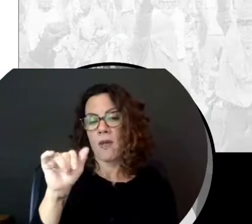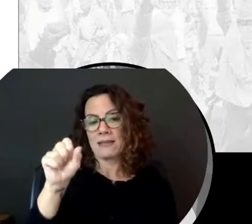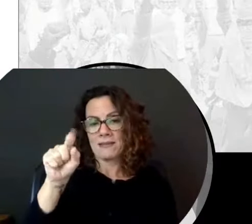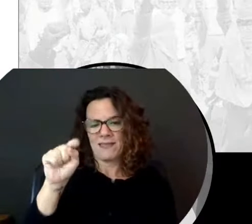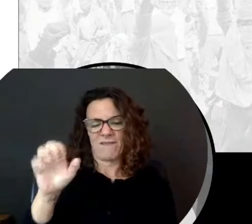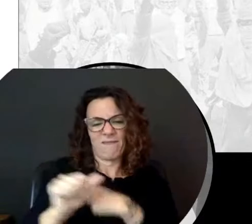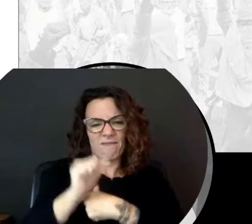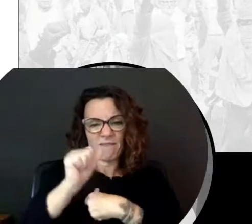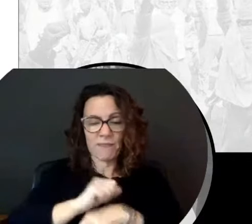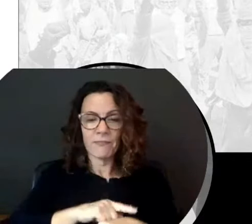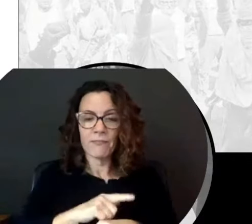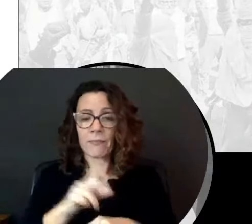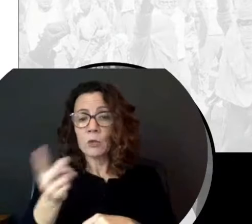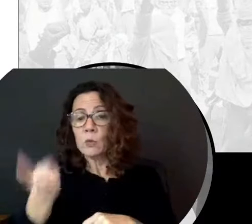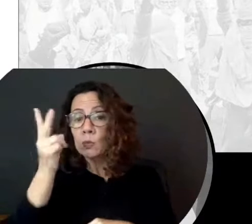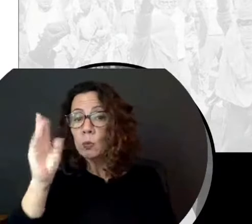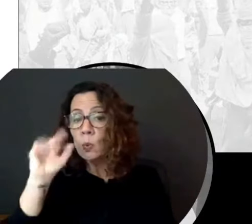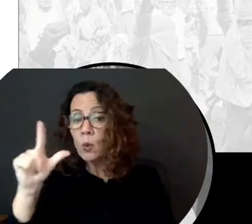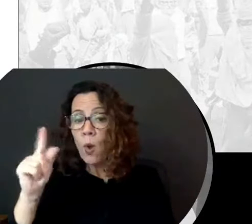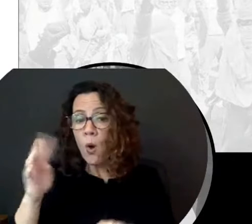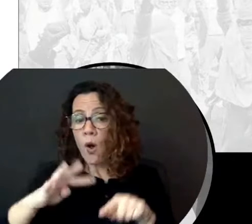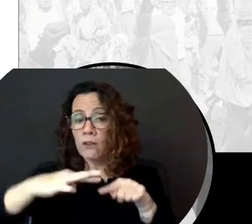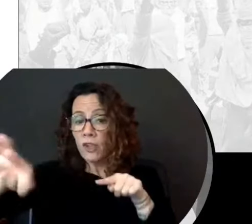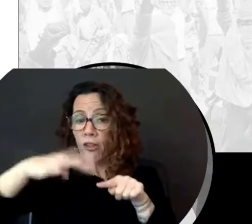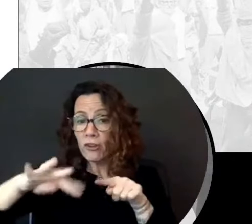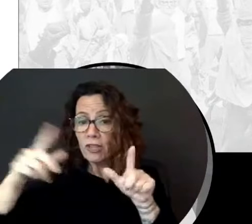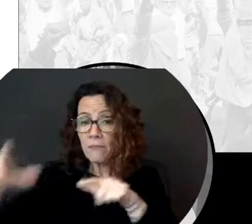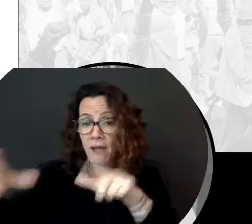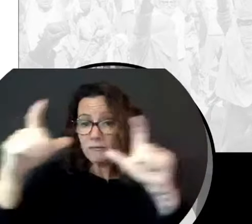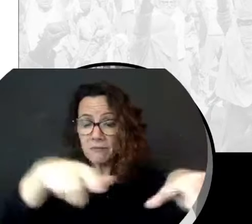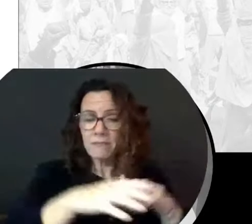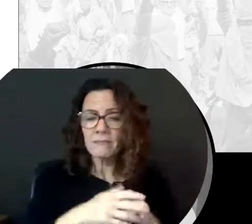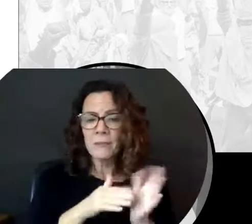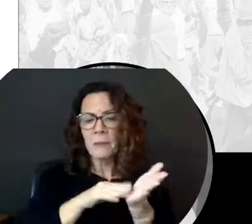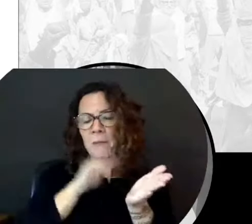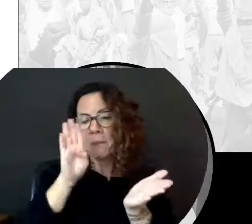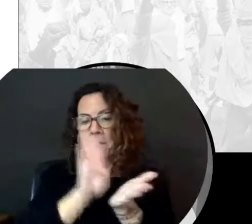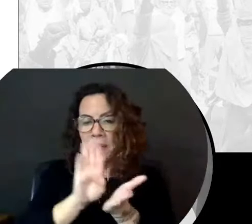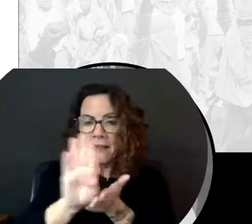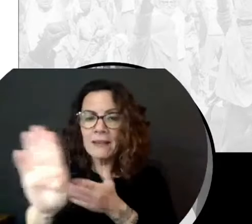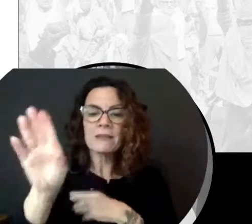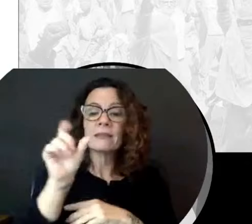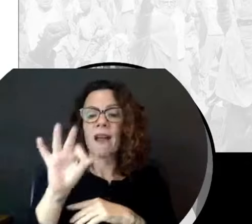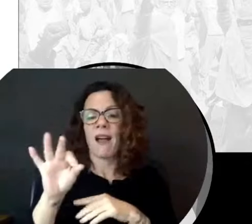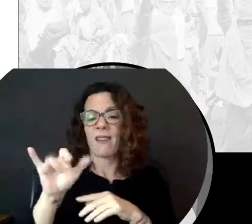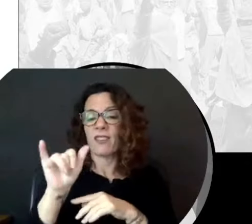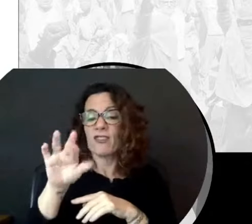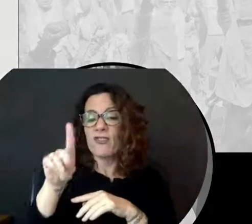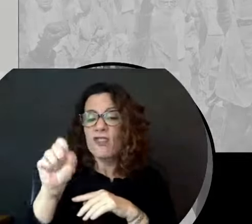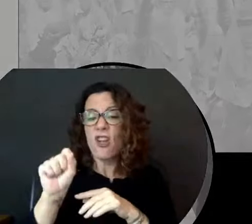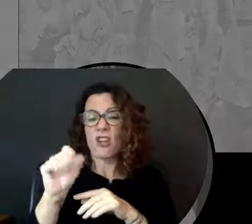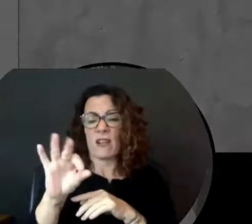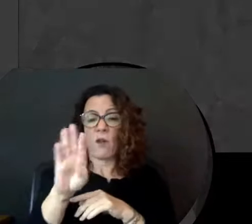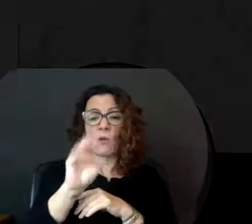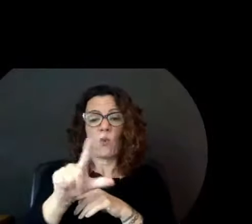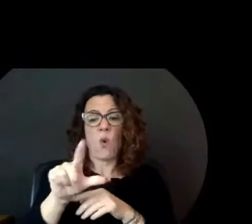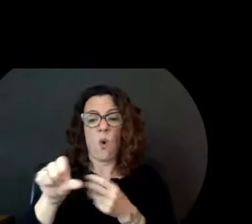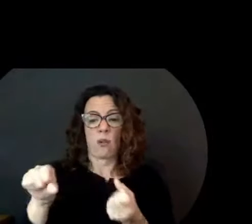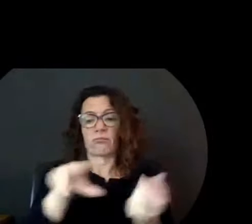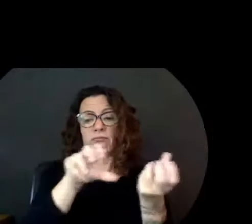yard, I'm surrounded by hills of coal waste, mountains of coal waste.